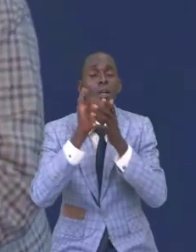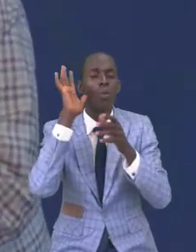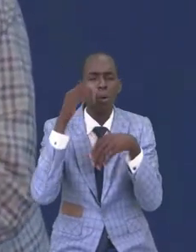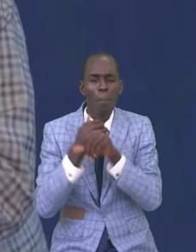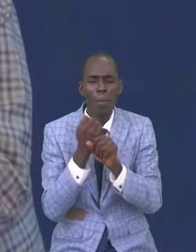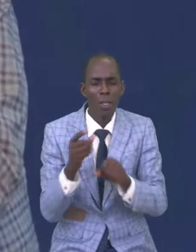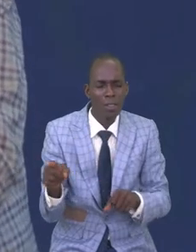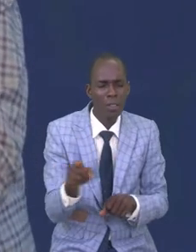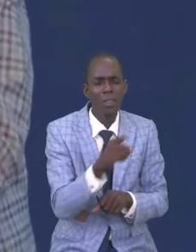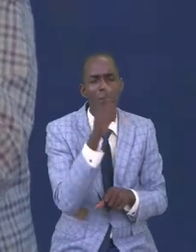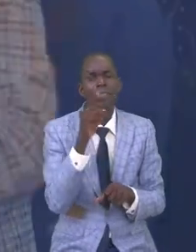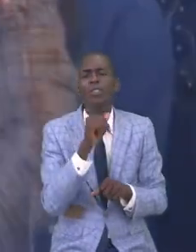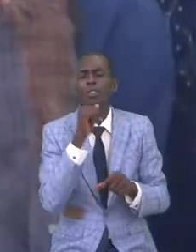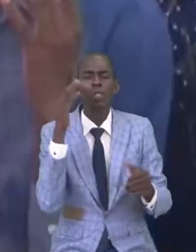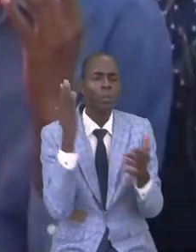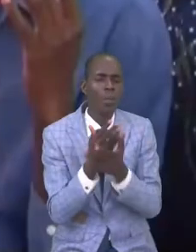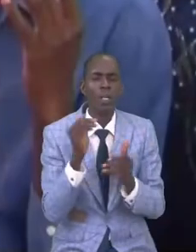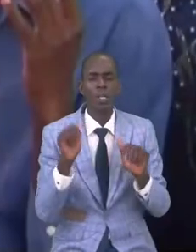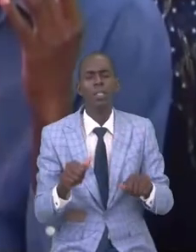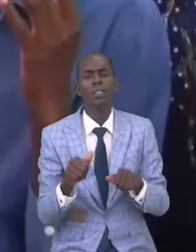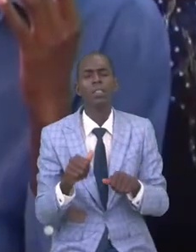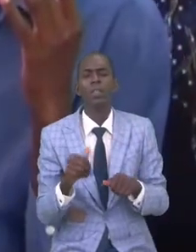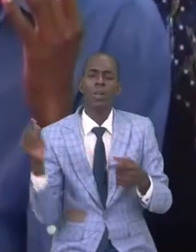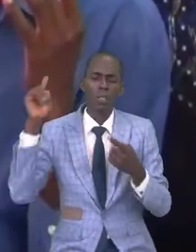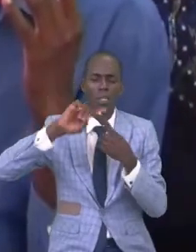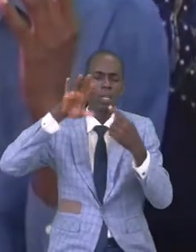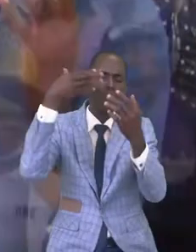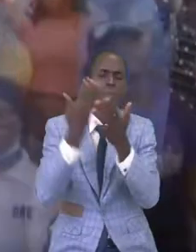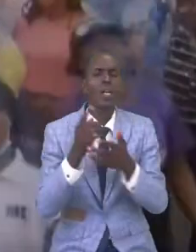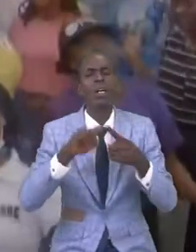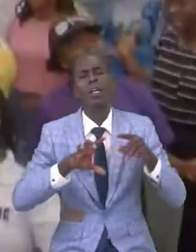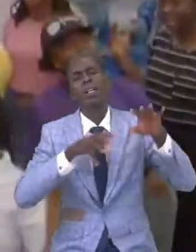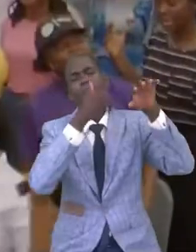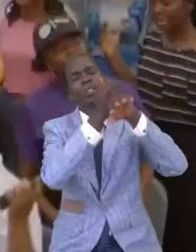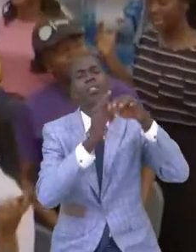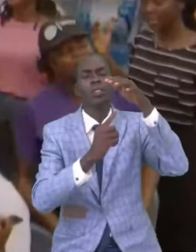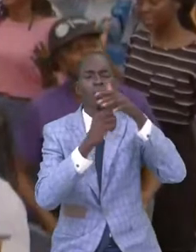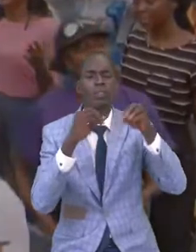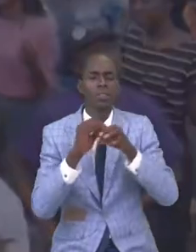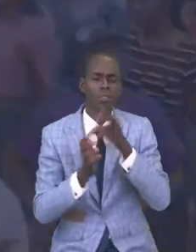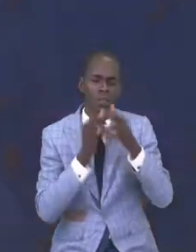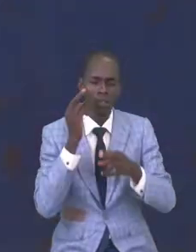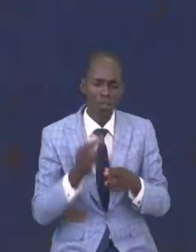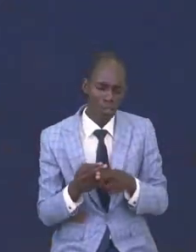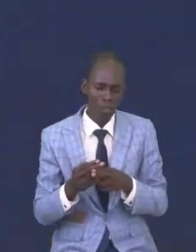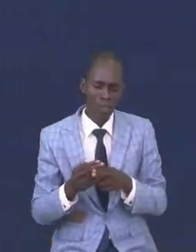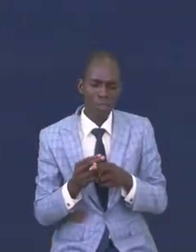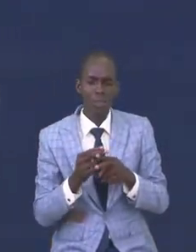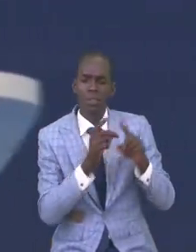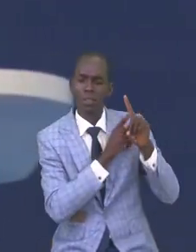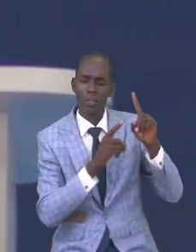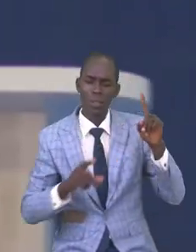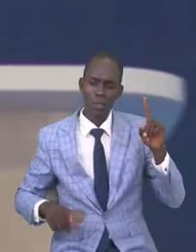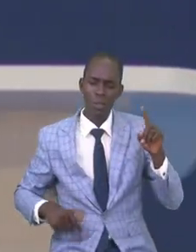them unstoppable until they get to their mountain top. And Lord, we'll